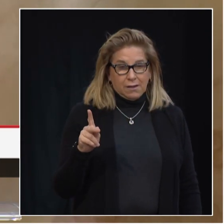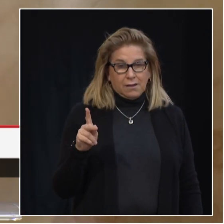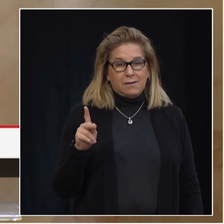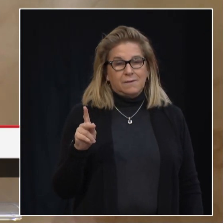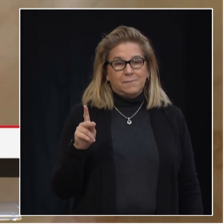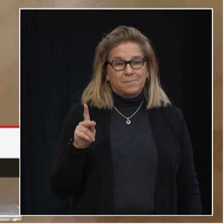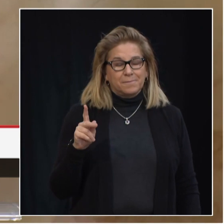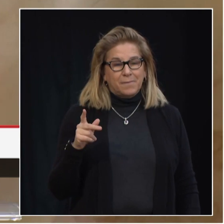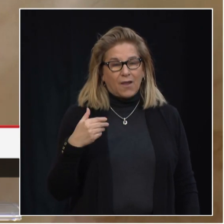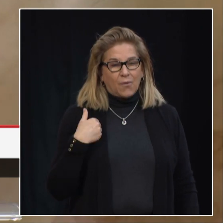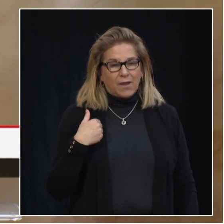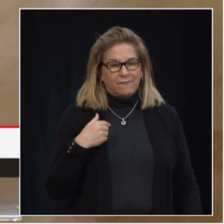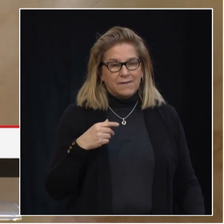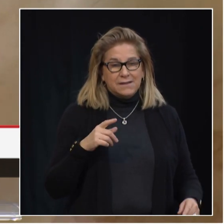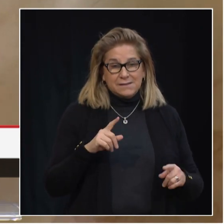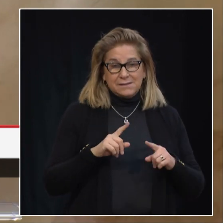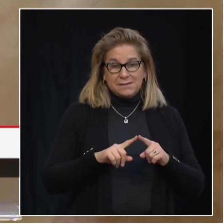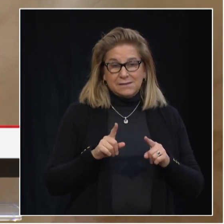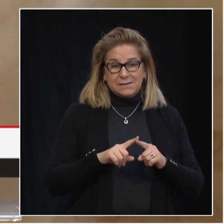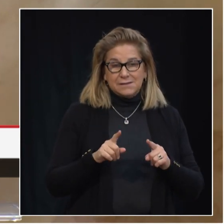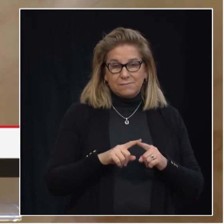we are excited to share that with you today.